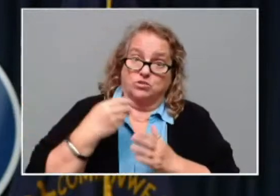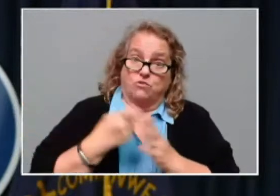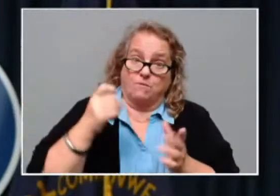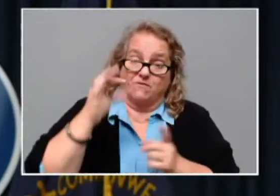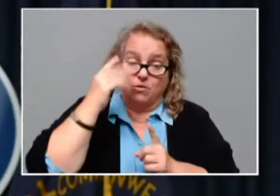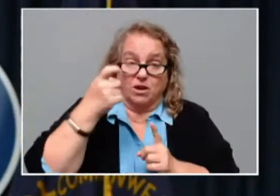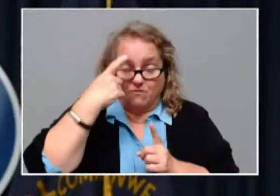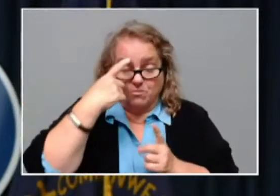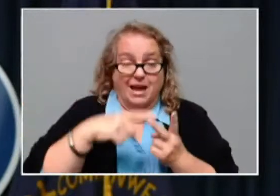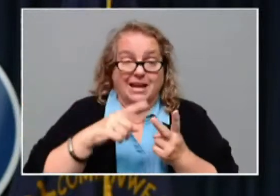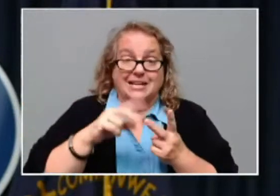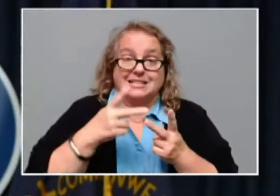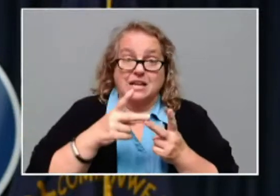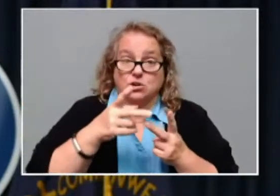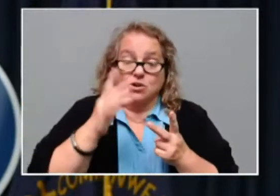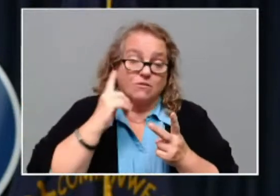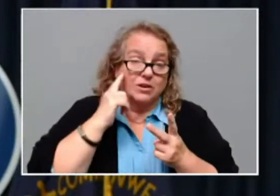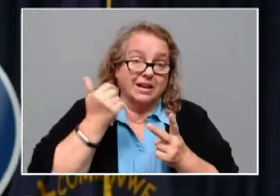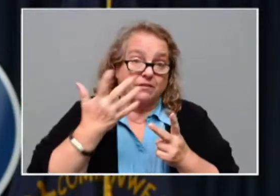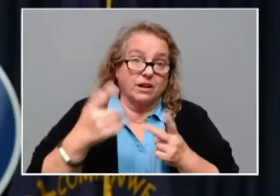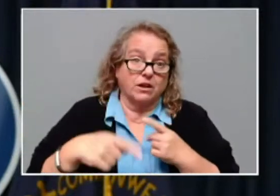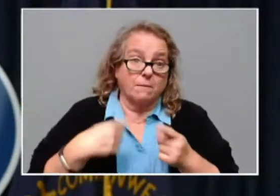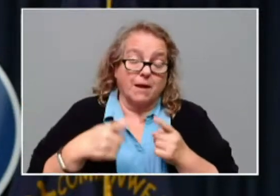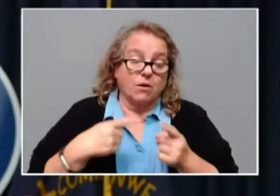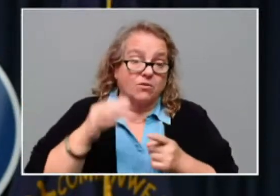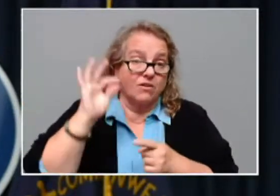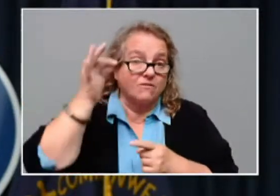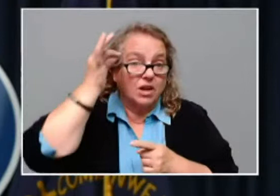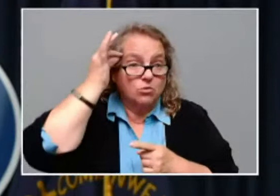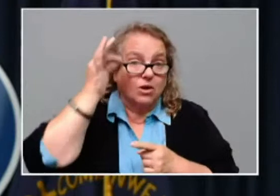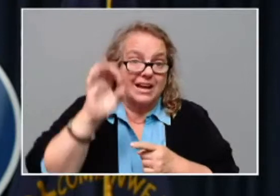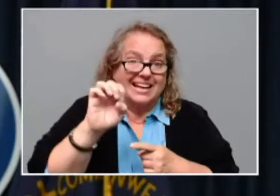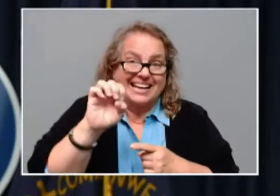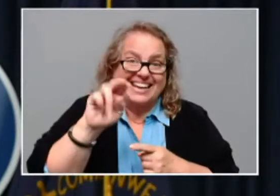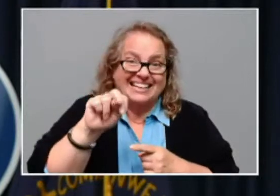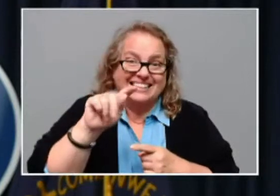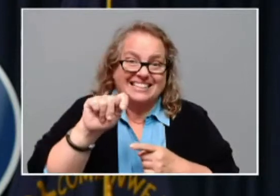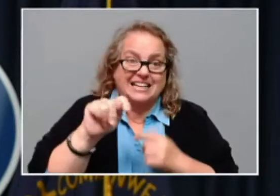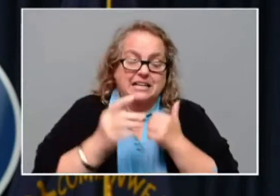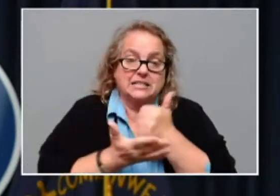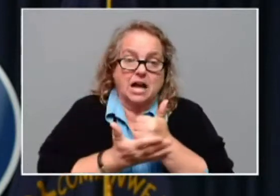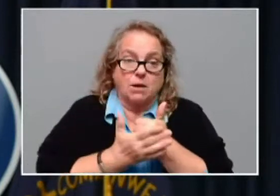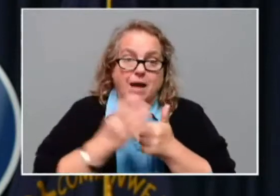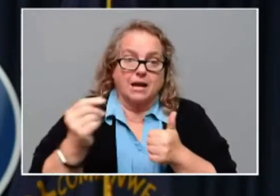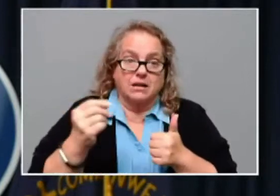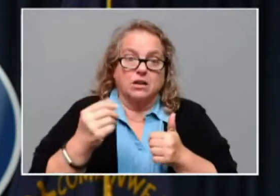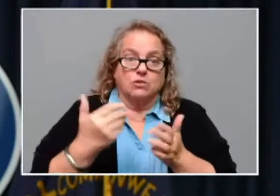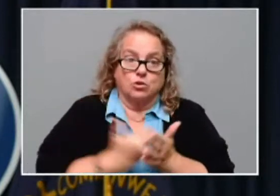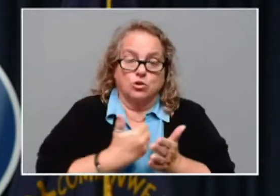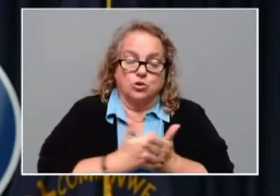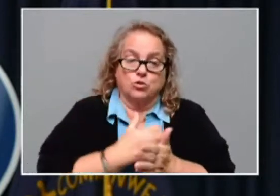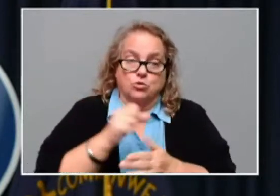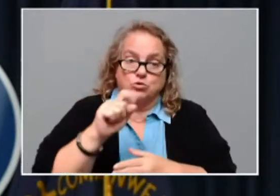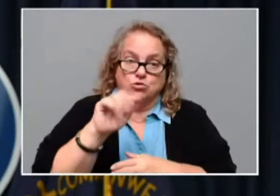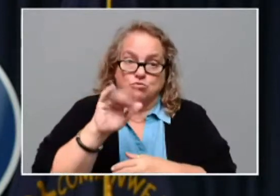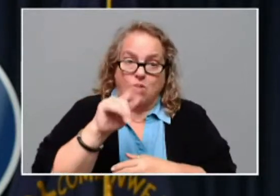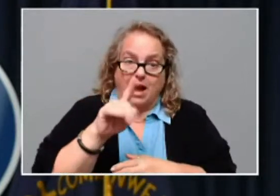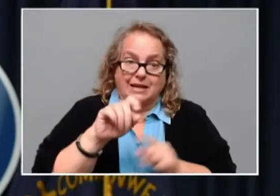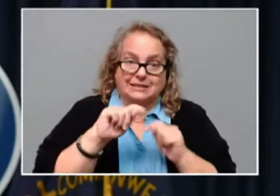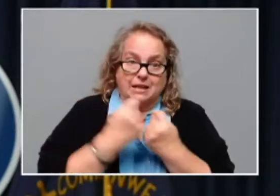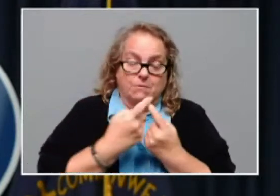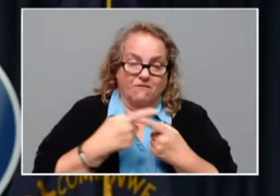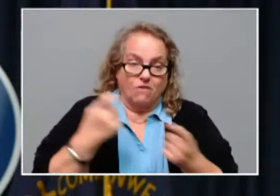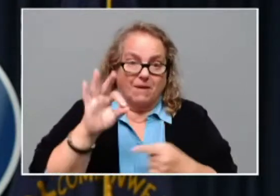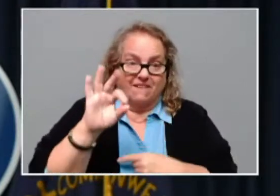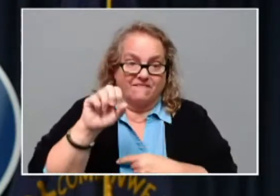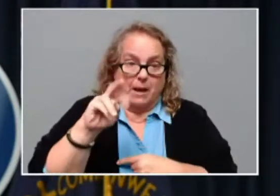federal help for the EMTs and the nurse strike teams that we had from FEMA and other federal agencies? Have we